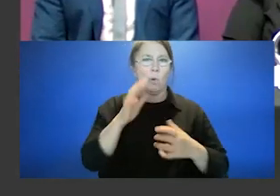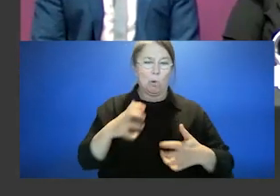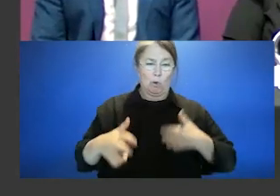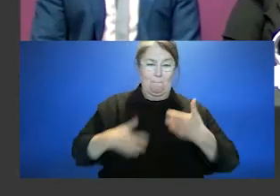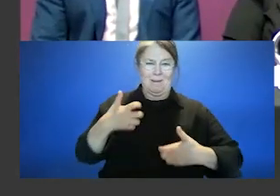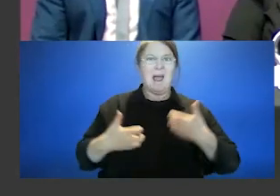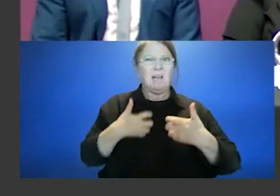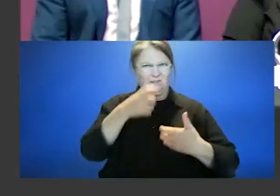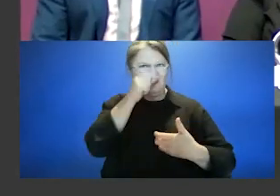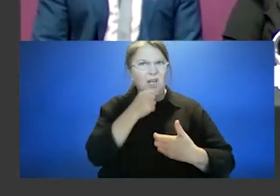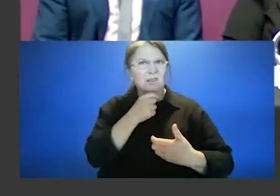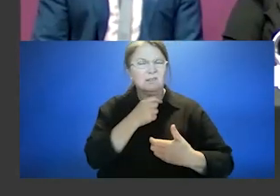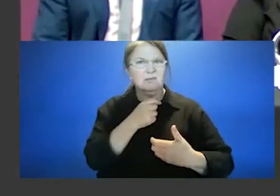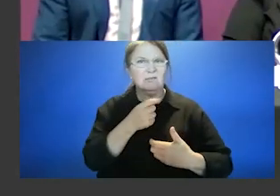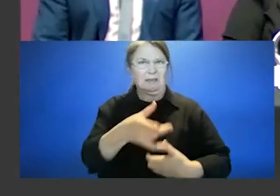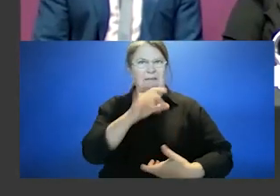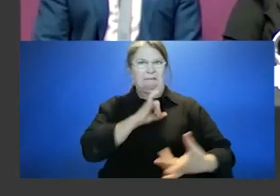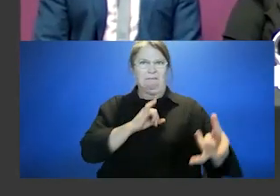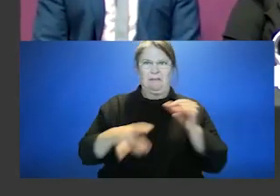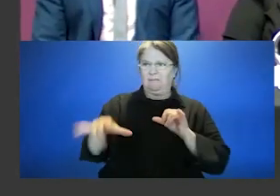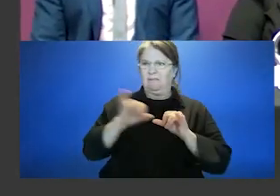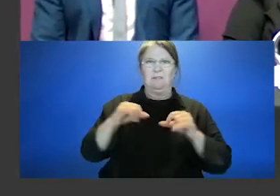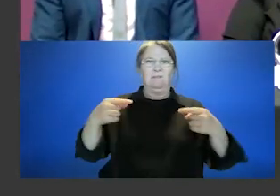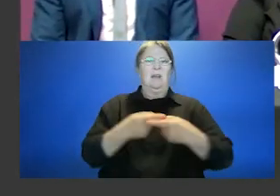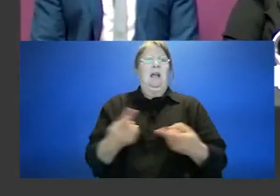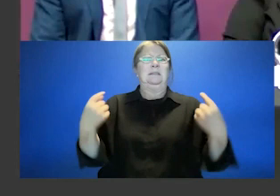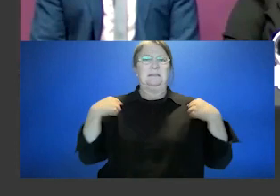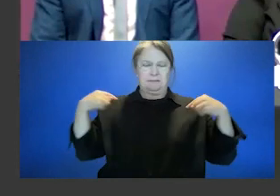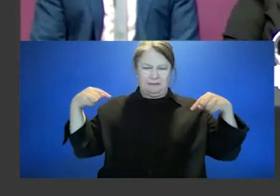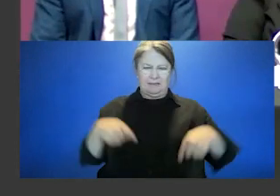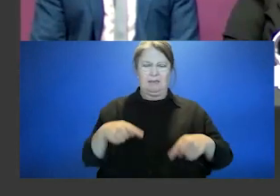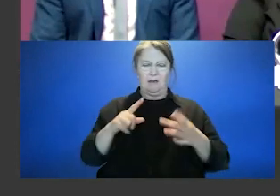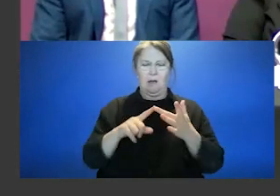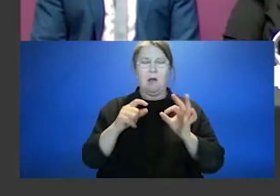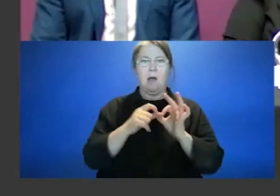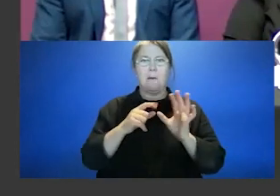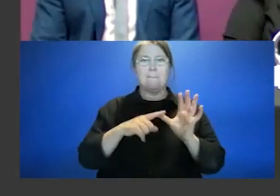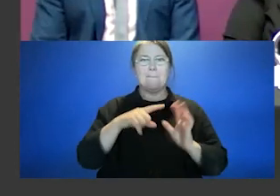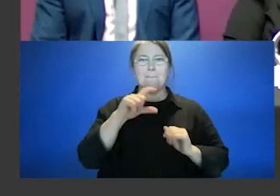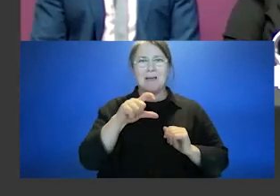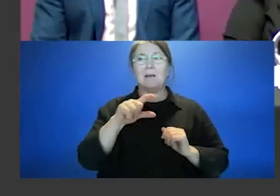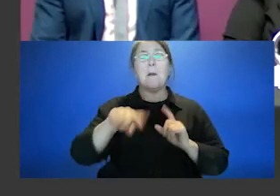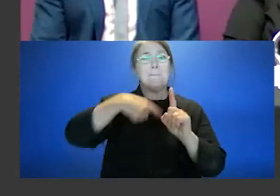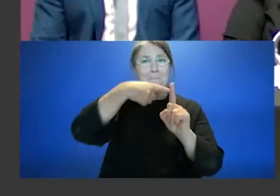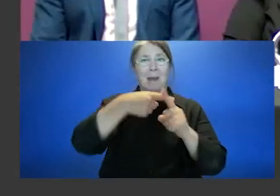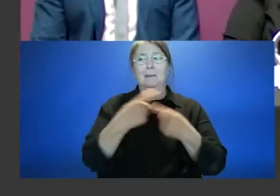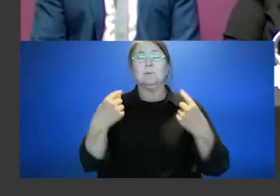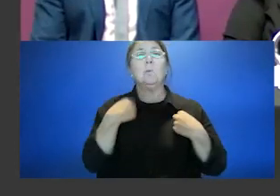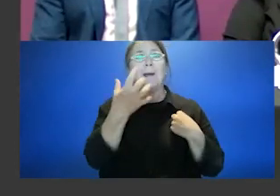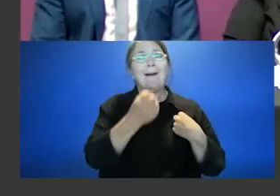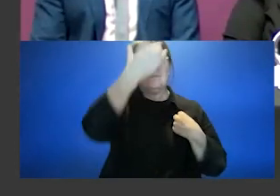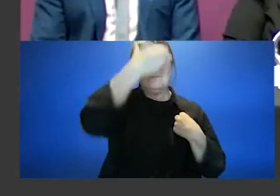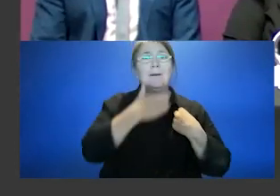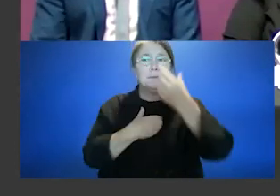support services available for those that wish to make a complaint. But ultimately, we do provide an in-person service via